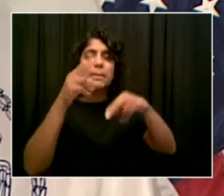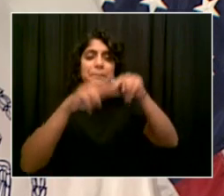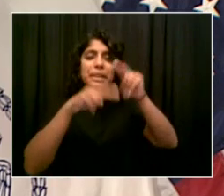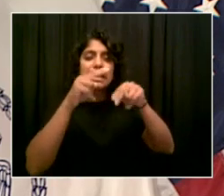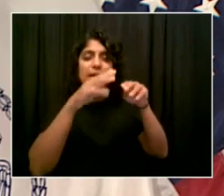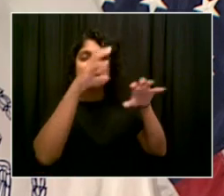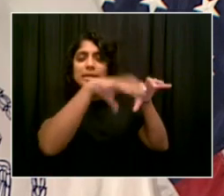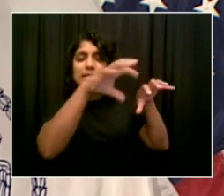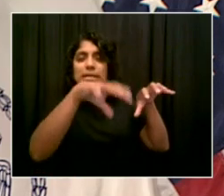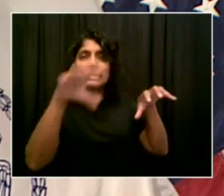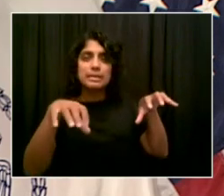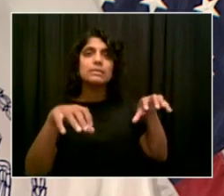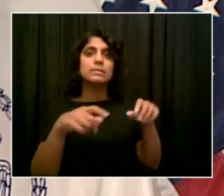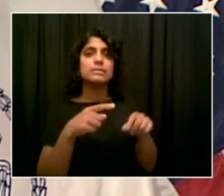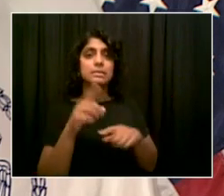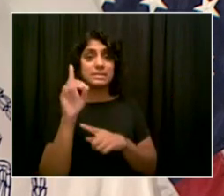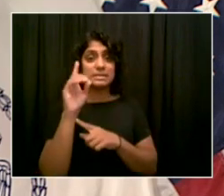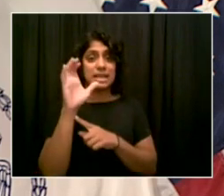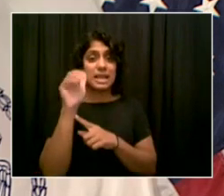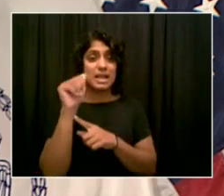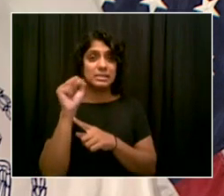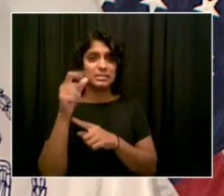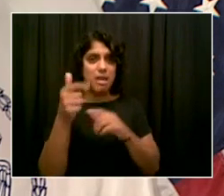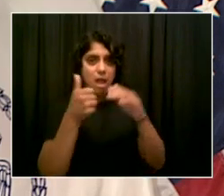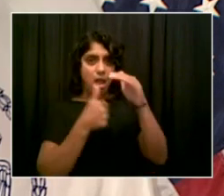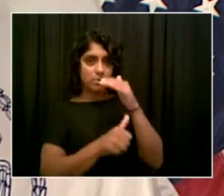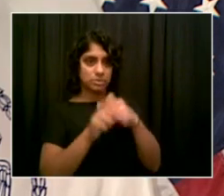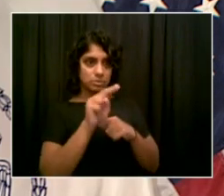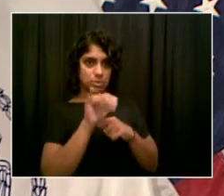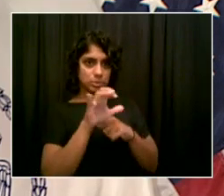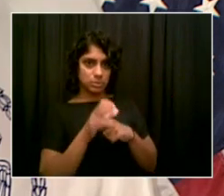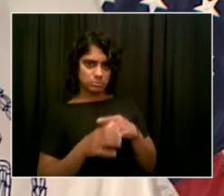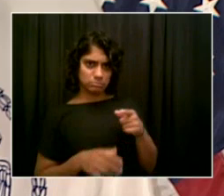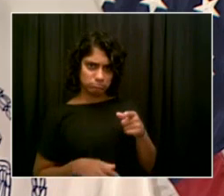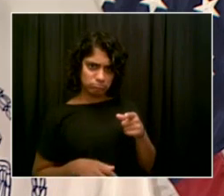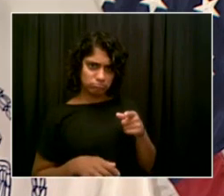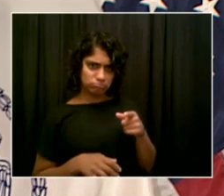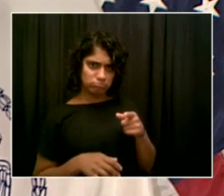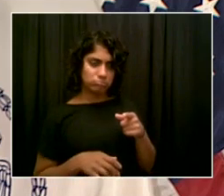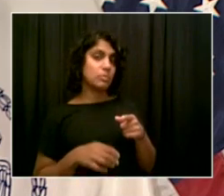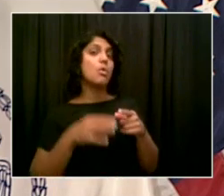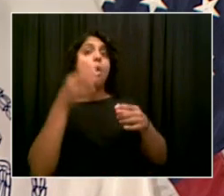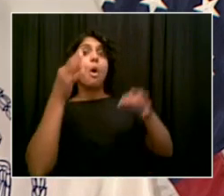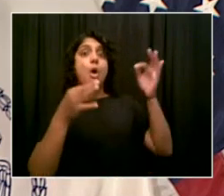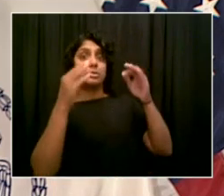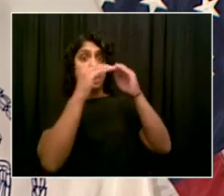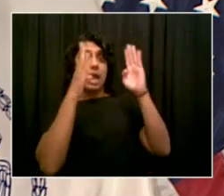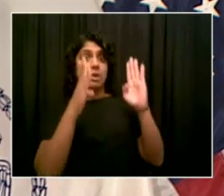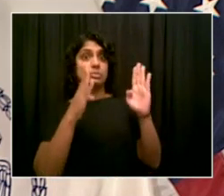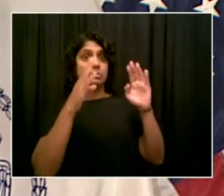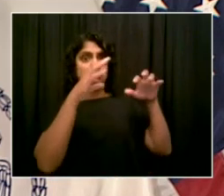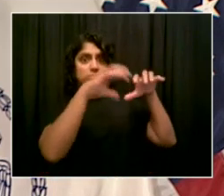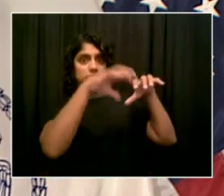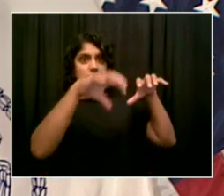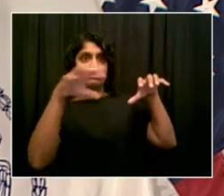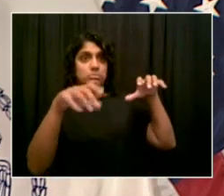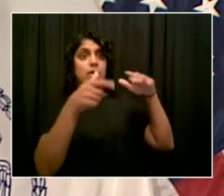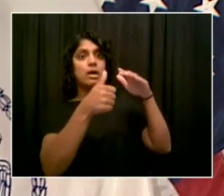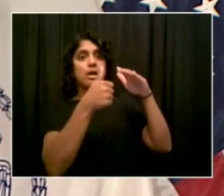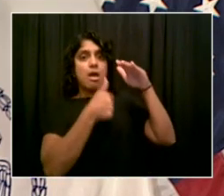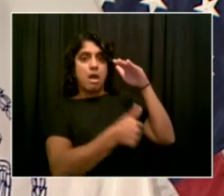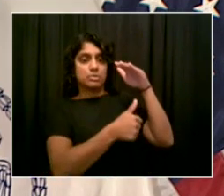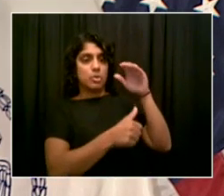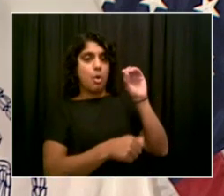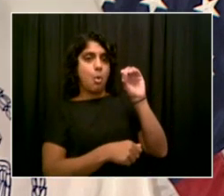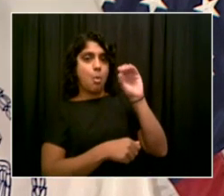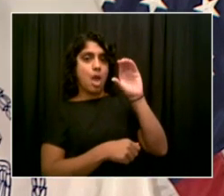get that, you know, courts fall under OCA, but as far as maintenance, and, you know, maybe I'm wrong here, but my understanding is